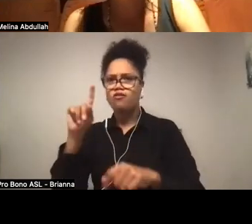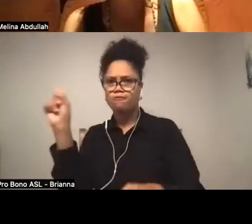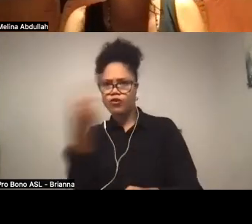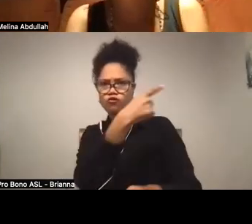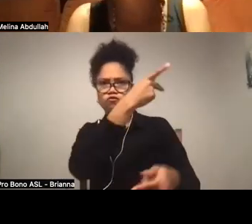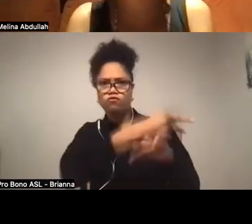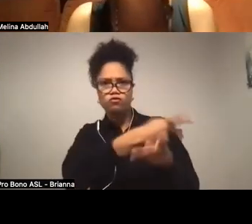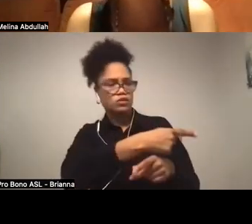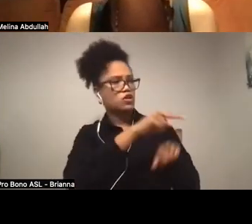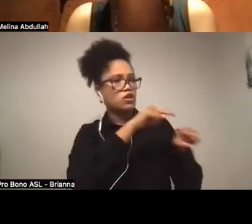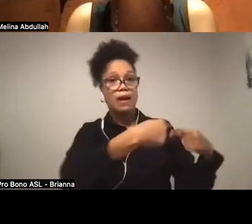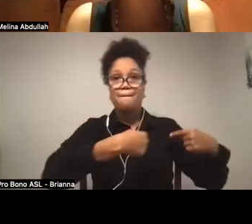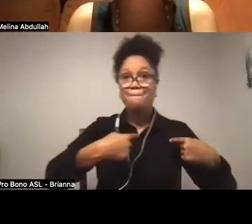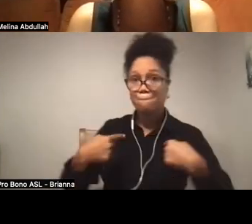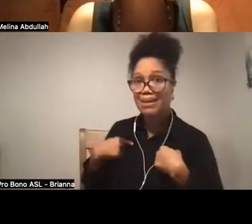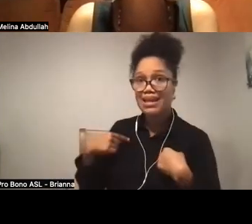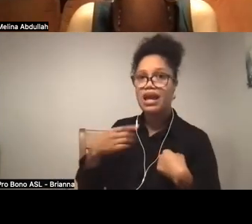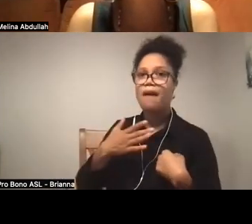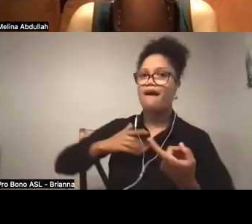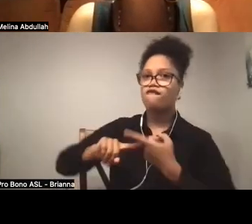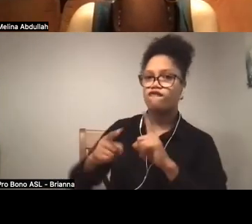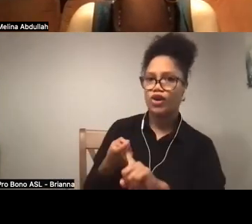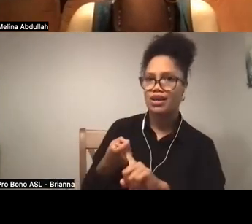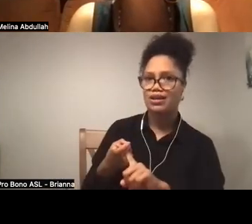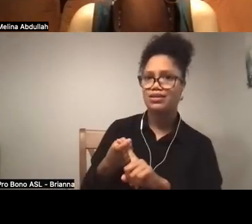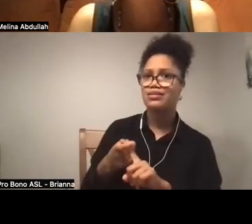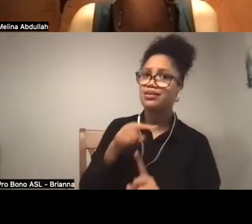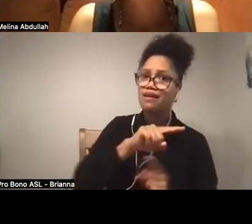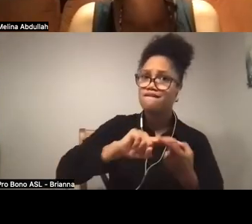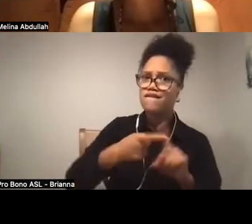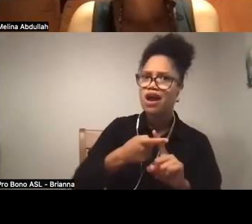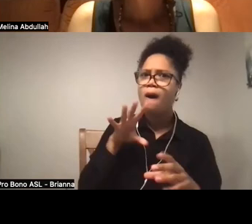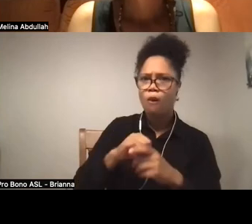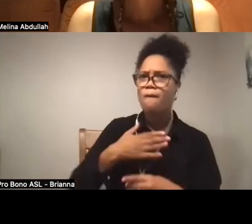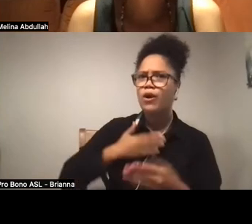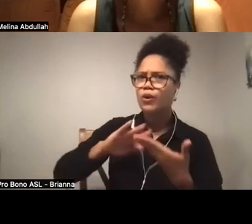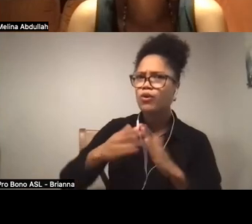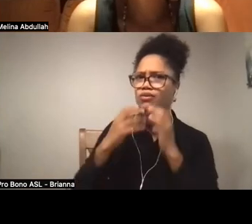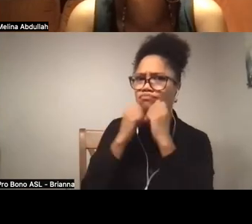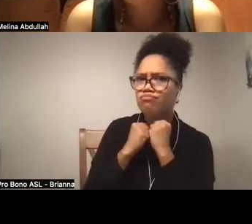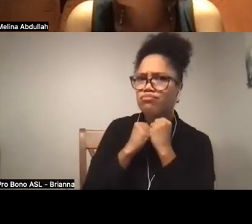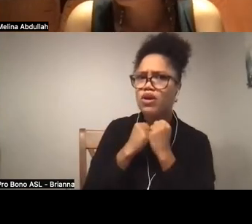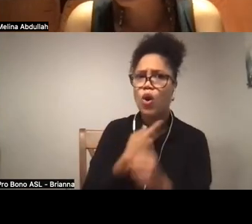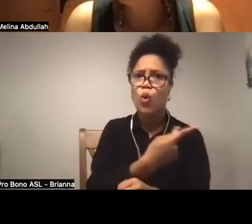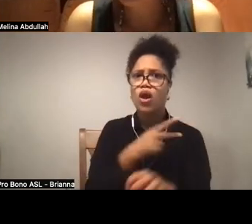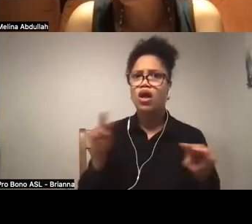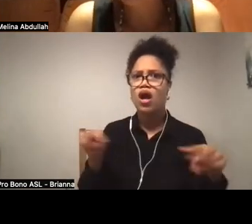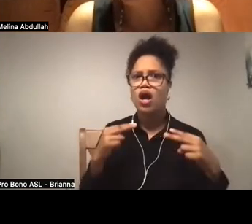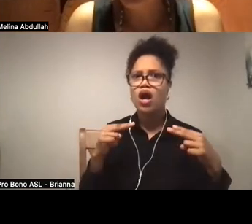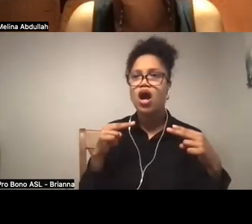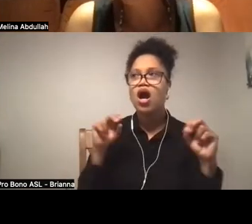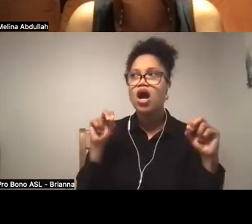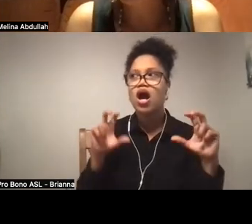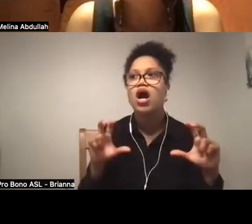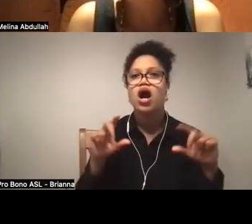professor at a neighboring school and also a part of my beloved community. We couldn't believe that something like that